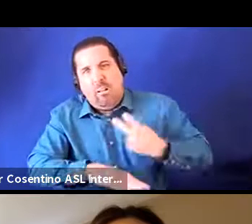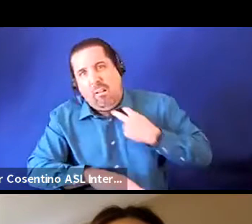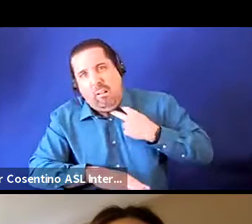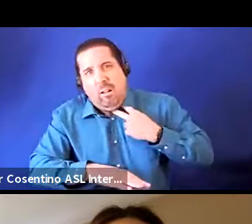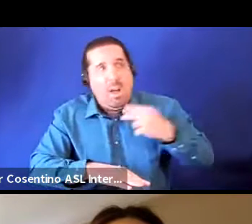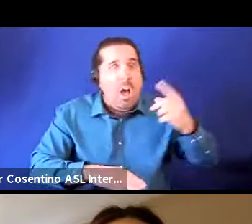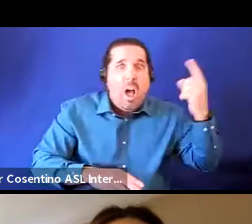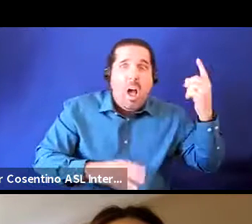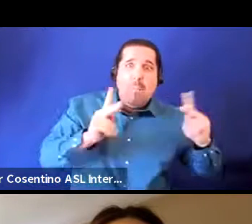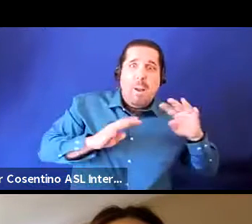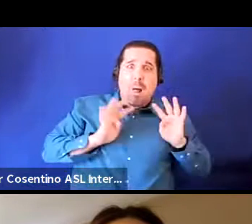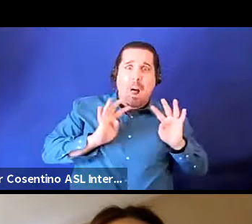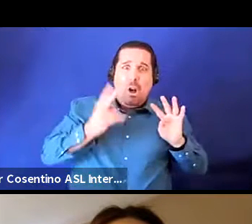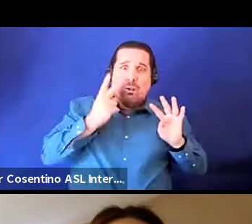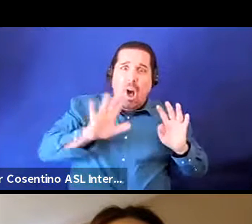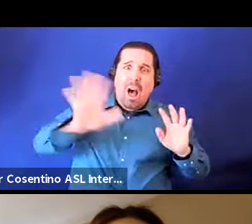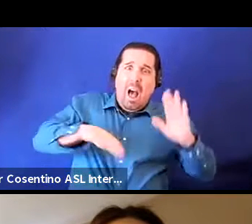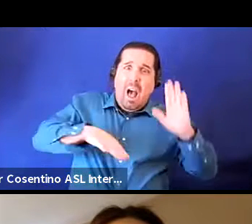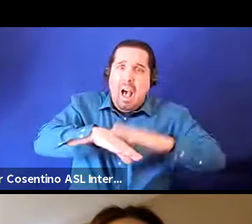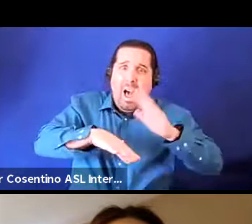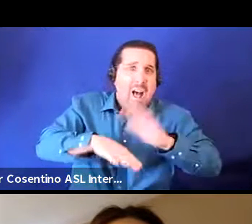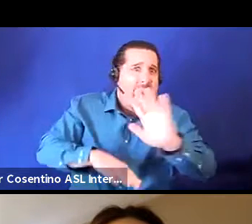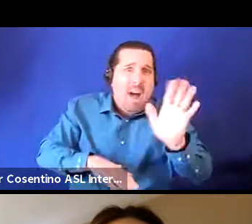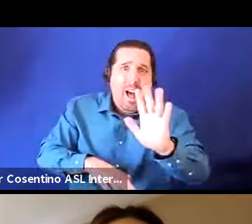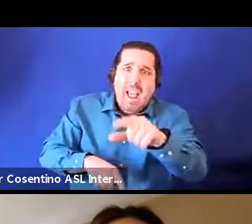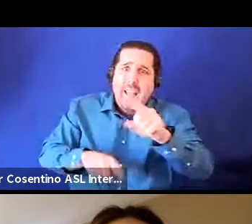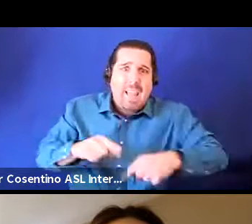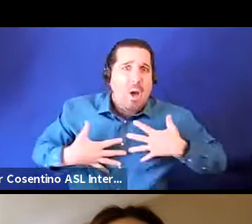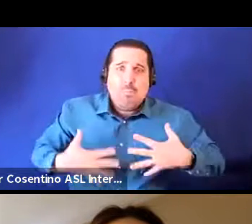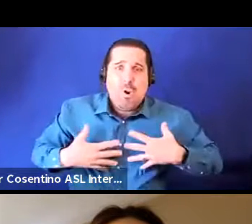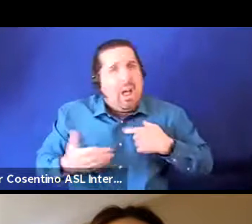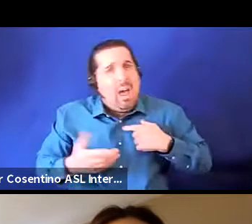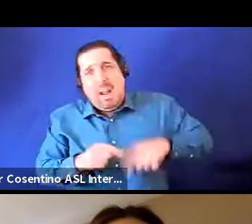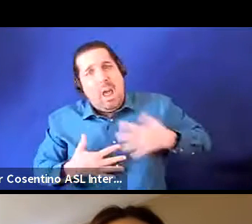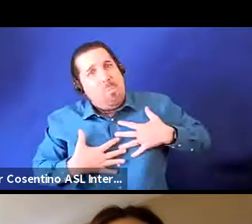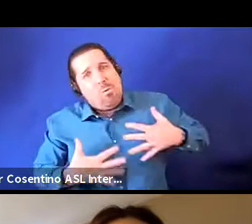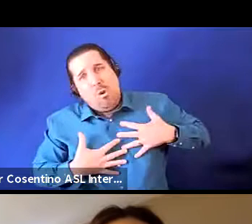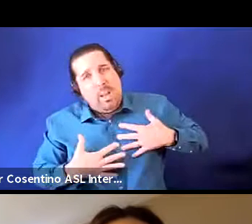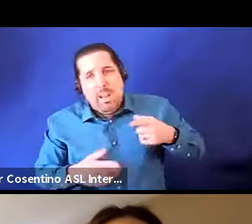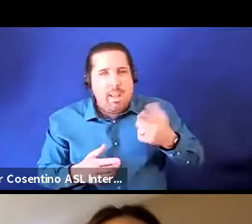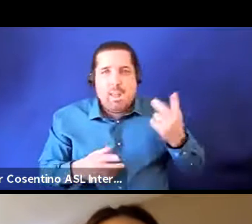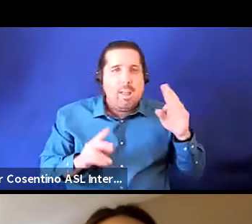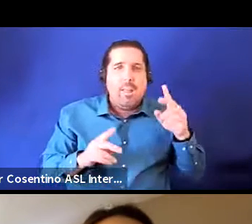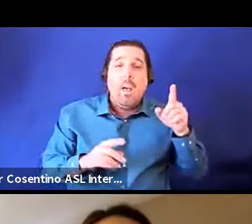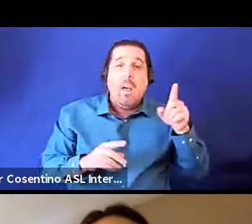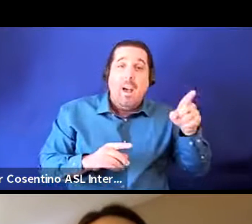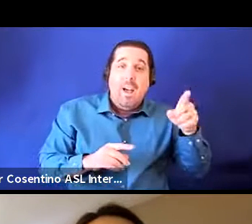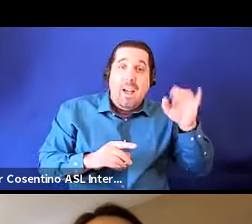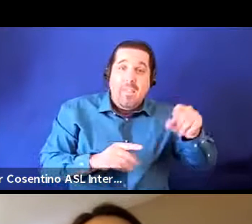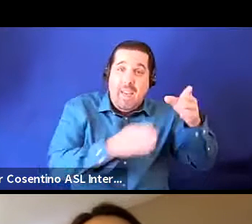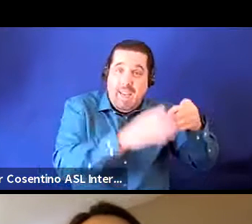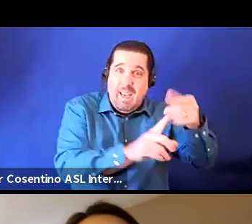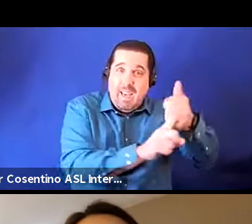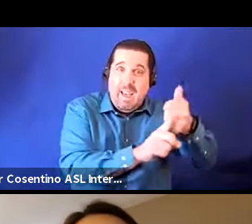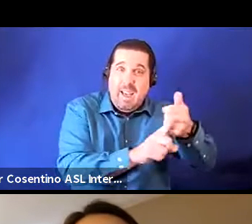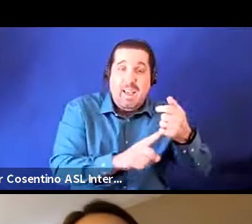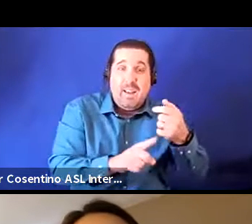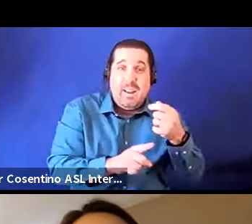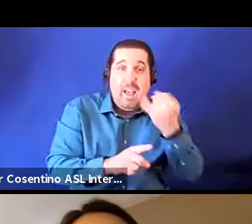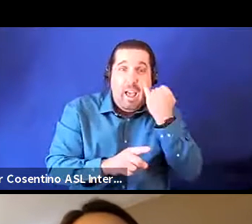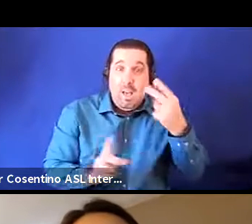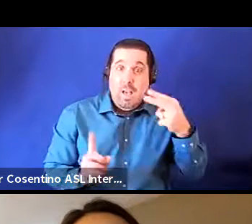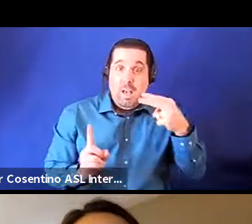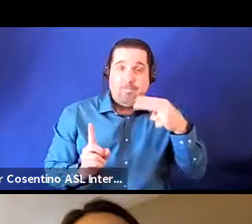not moving. And as he himself said, he could not breathe. And what Viet Thanh Nguyen says is at that moment of turning your back